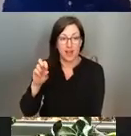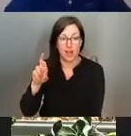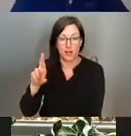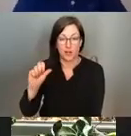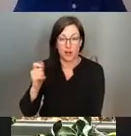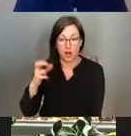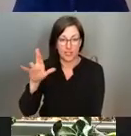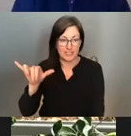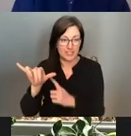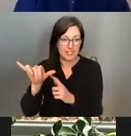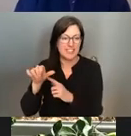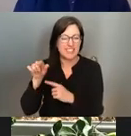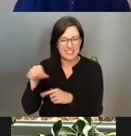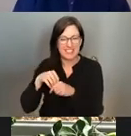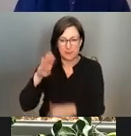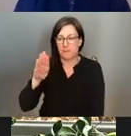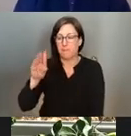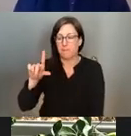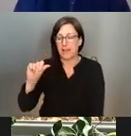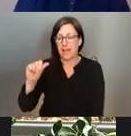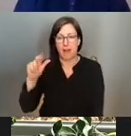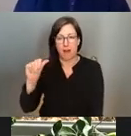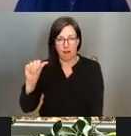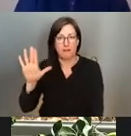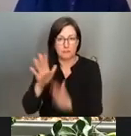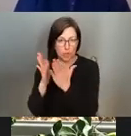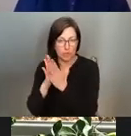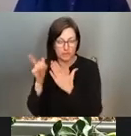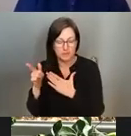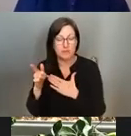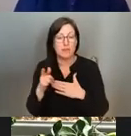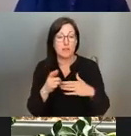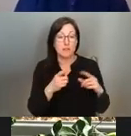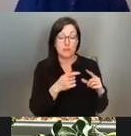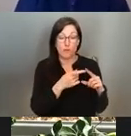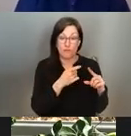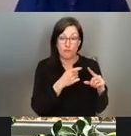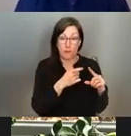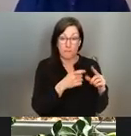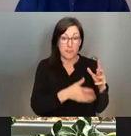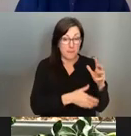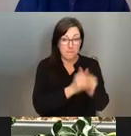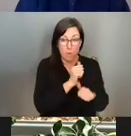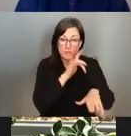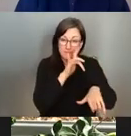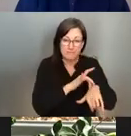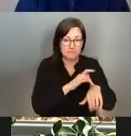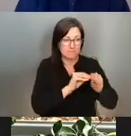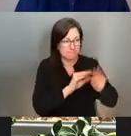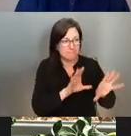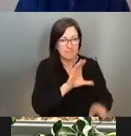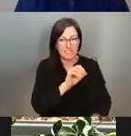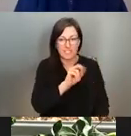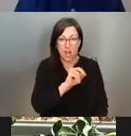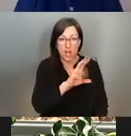these two slides here. So we move from the most concrete to the most abstract. So for kids who are using